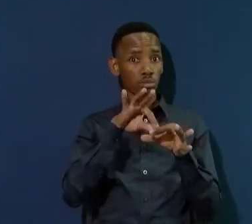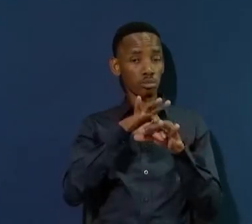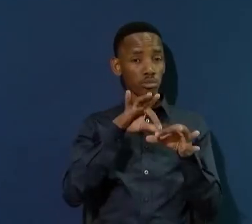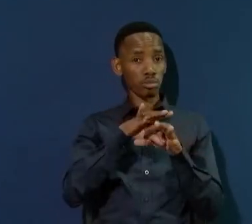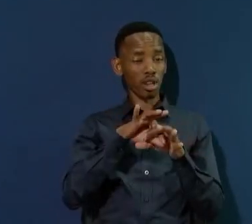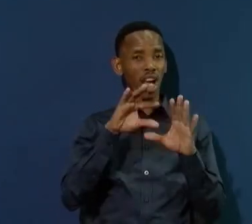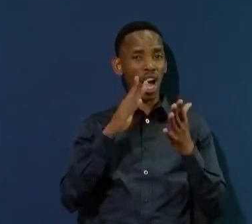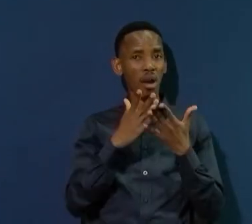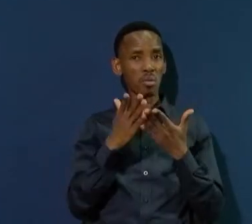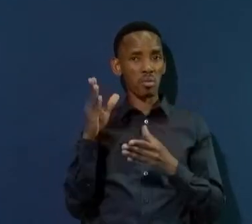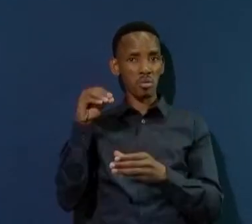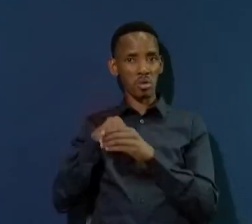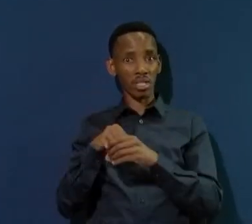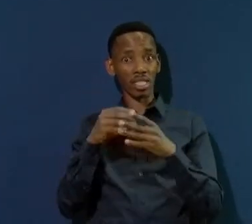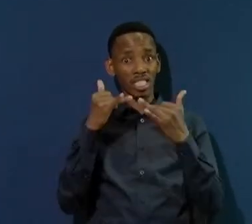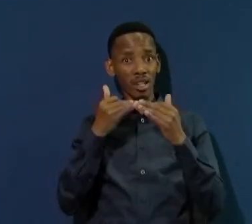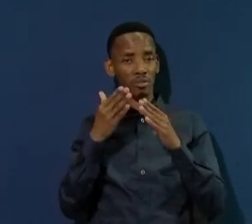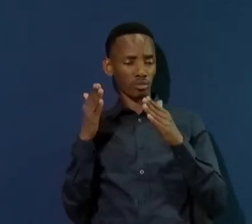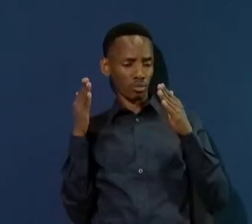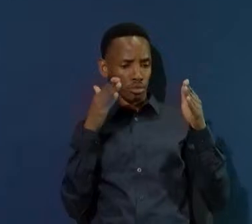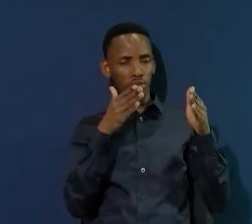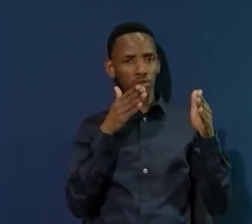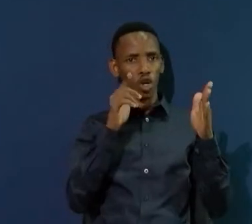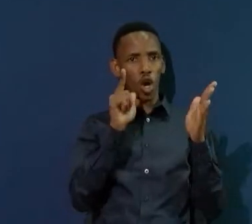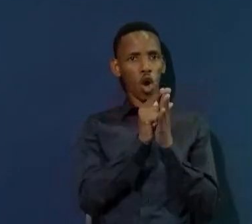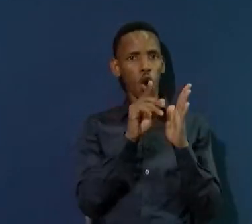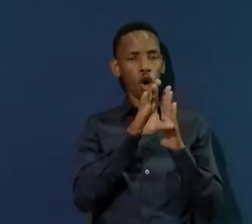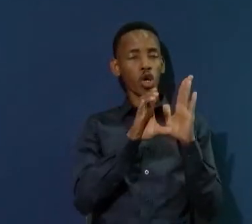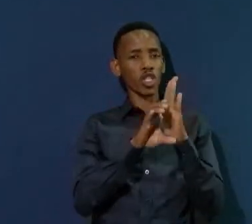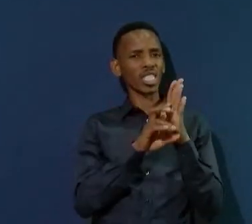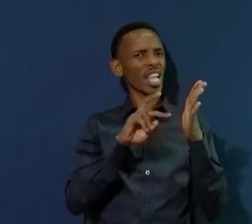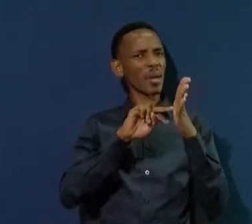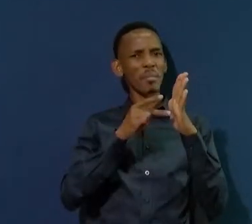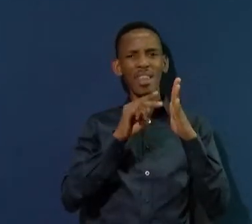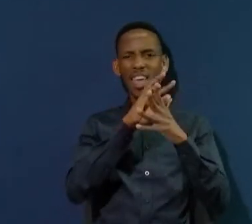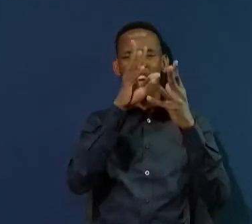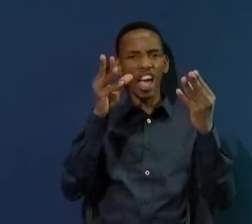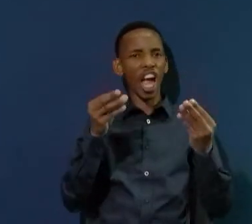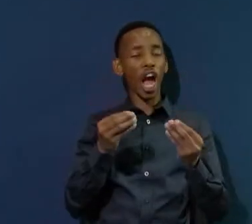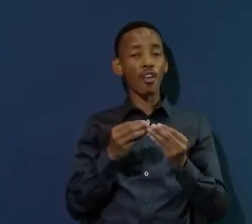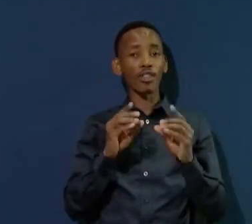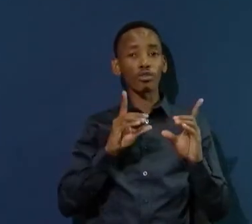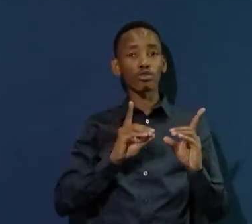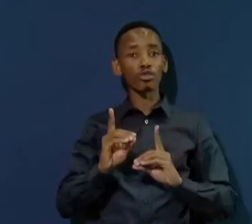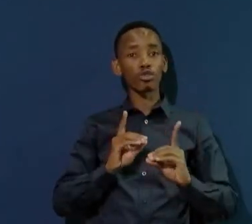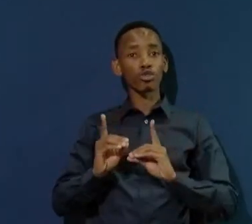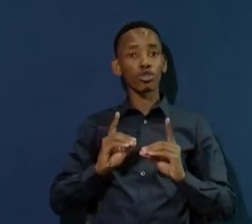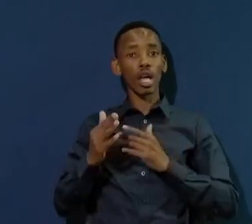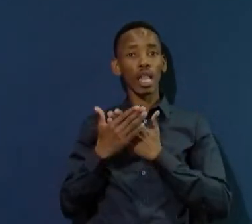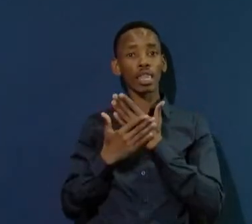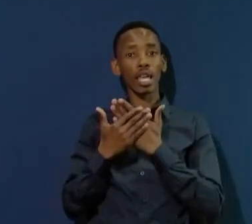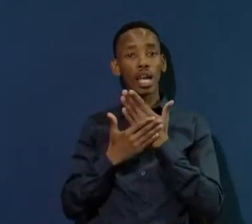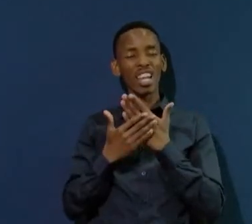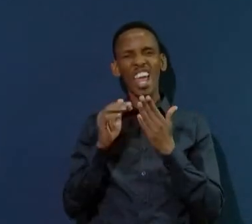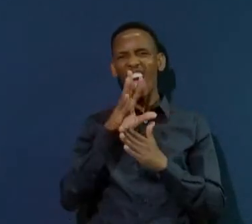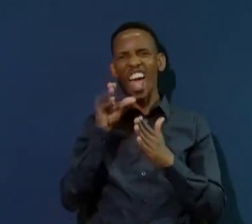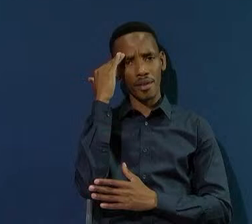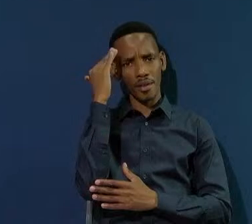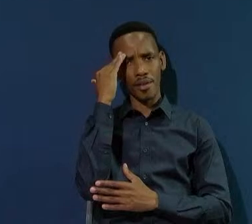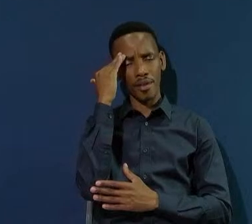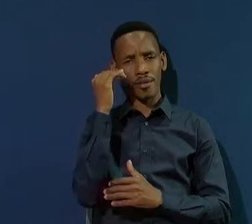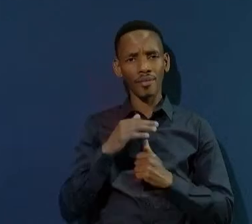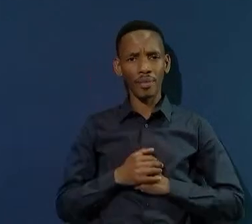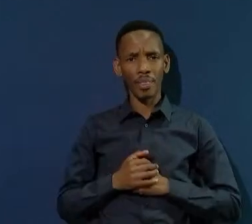kana ile gore re bua ka molao motheo go ra gore sepela se leng gore se a dirwa sa gela mo godimo ga molao motheo se ka se ke se